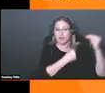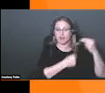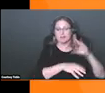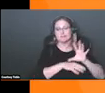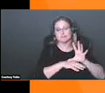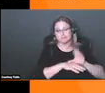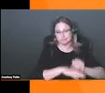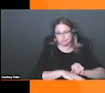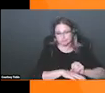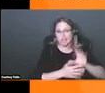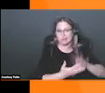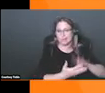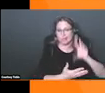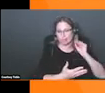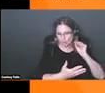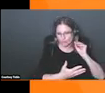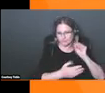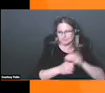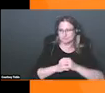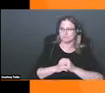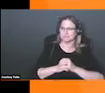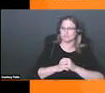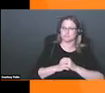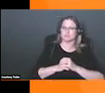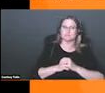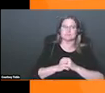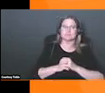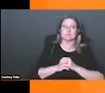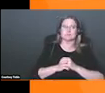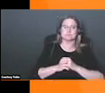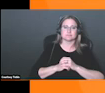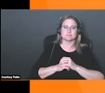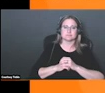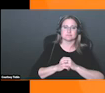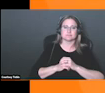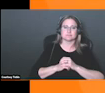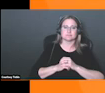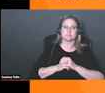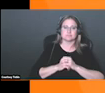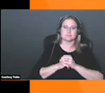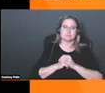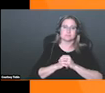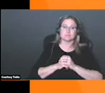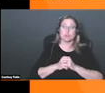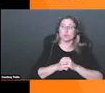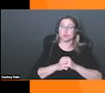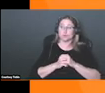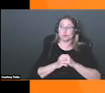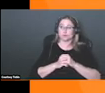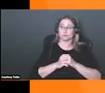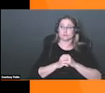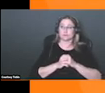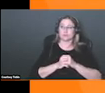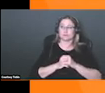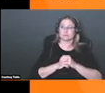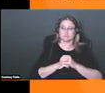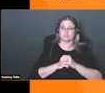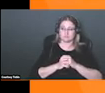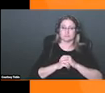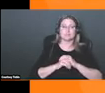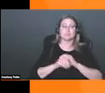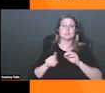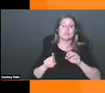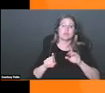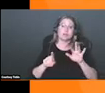it. One of the things, especially with an RFP, is you can ask for a debrief. You can ask why it